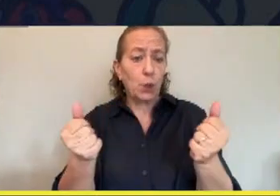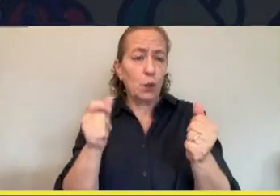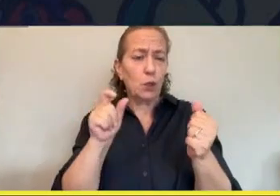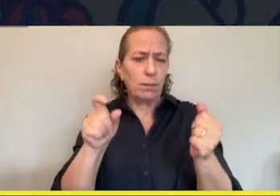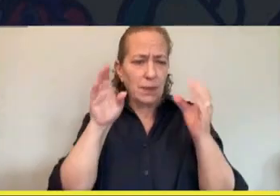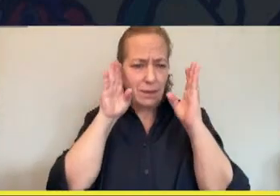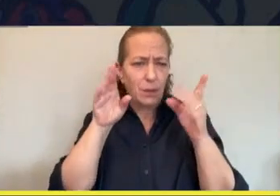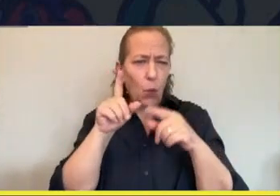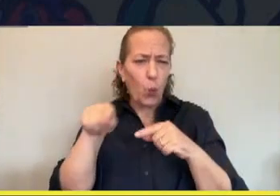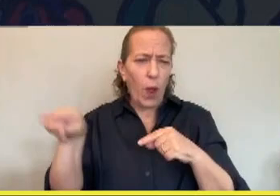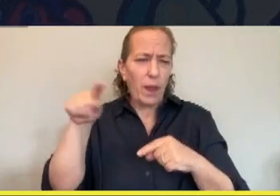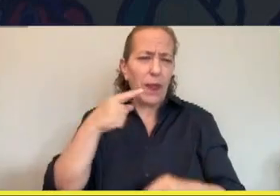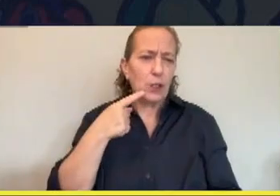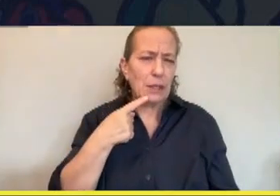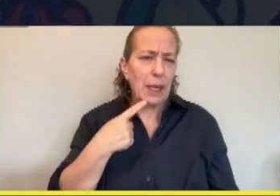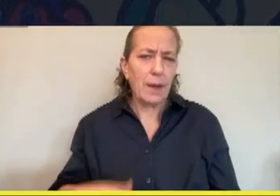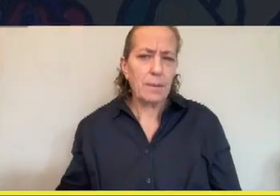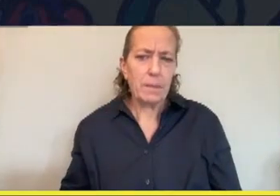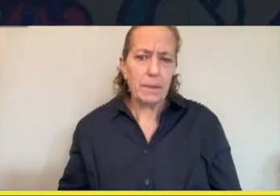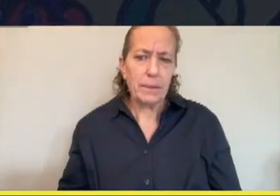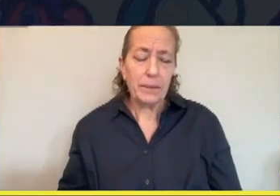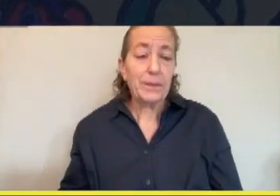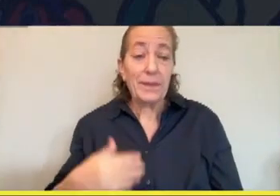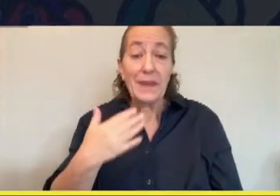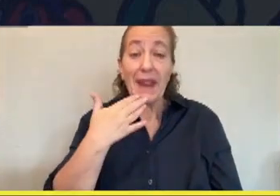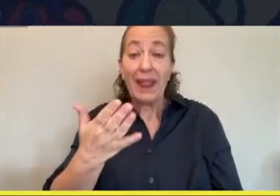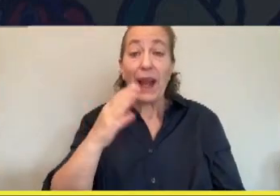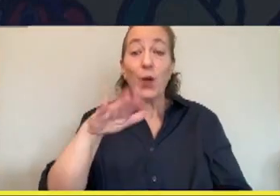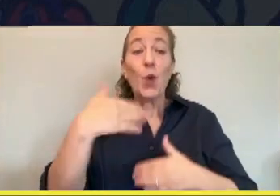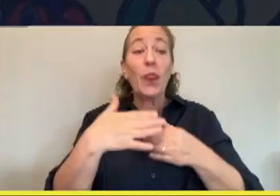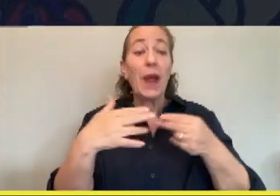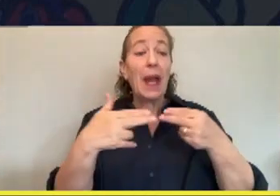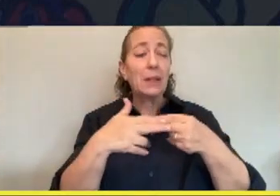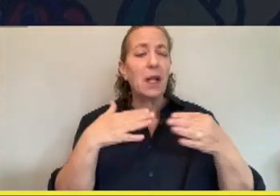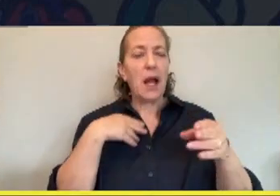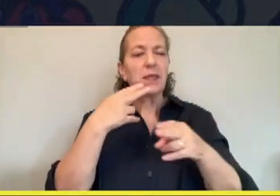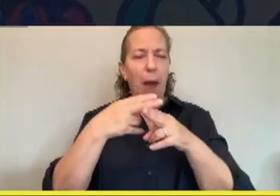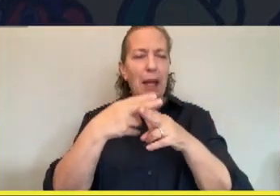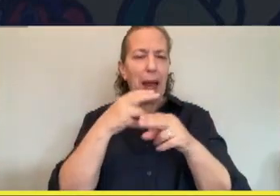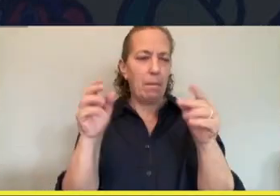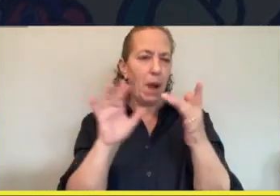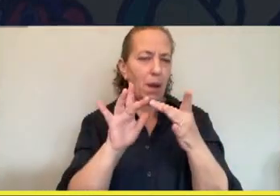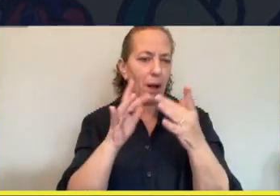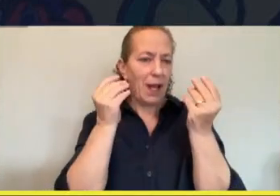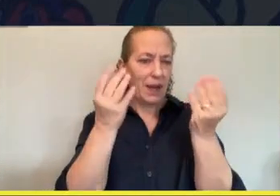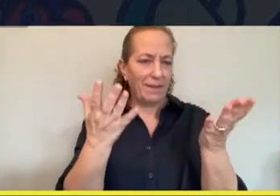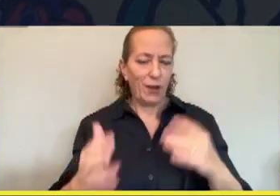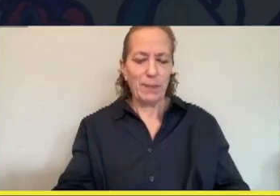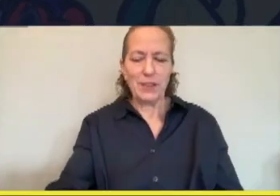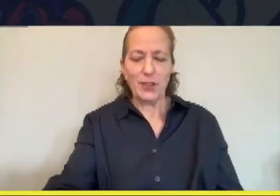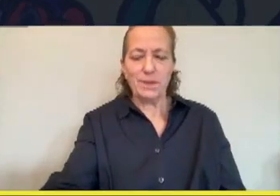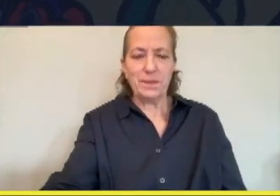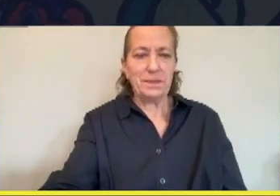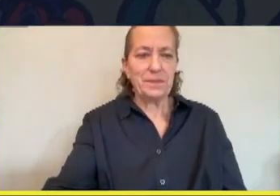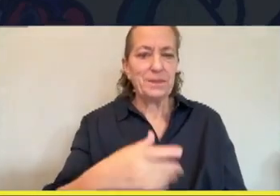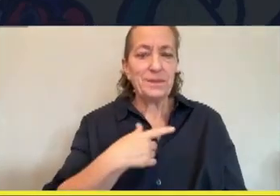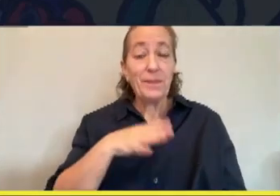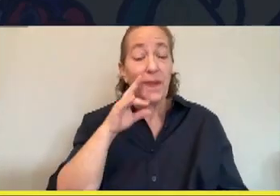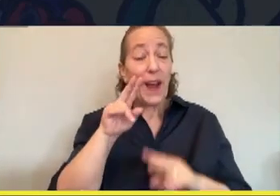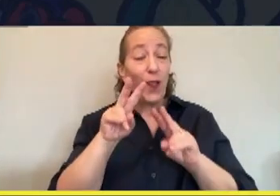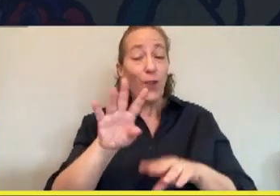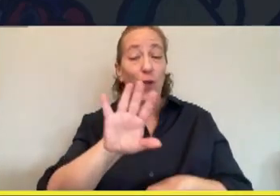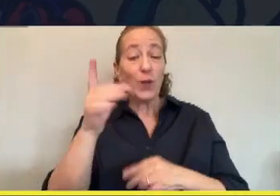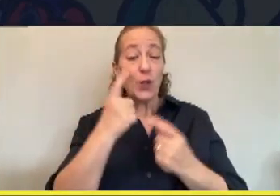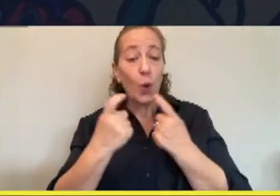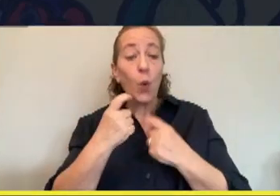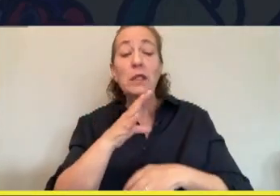So I thank you very much. The next slide is just my name and my contact information. I look forward to hearing your questions. Thank you. And I will